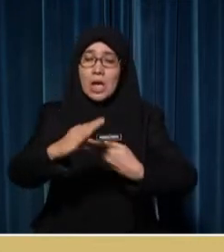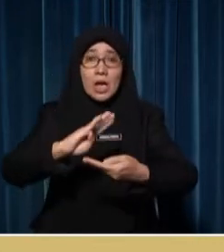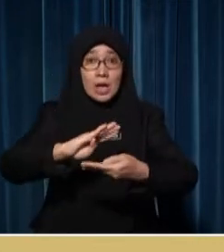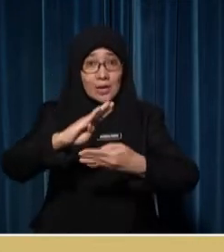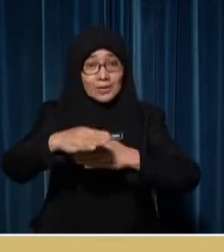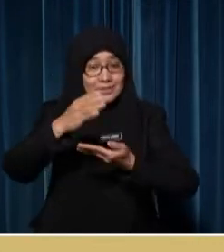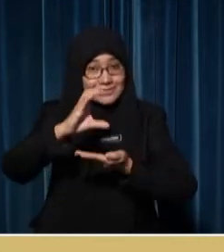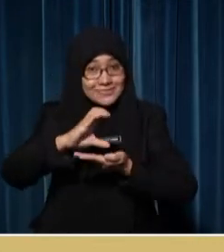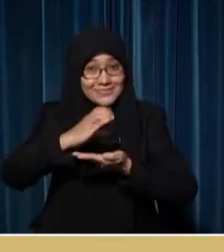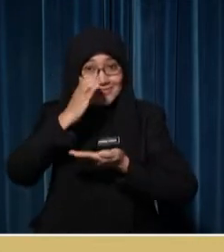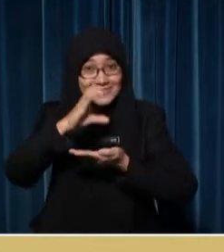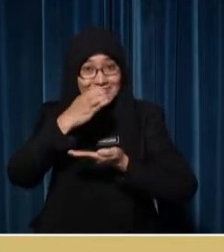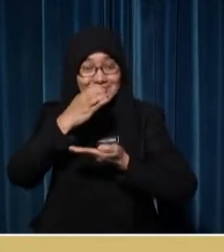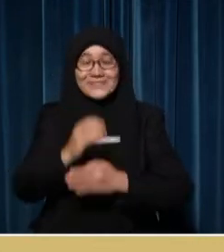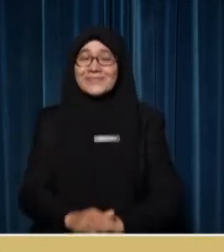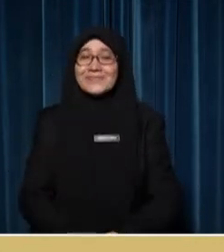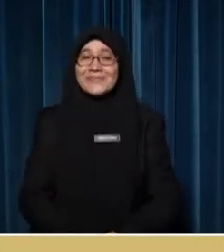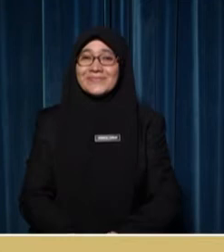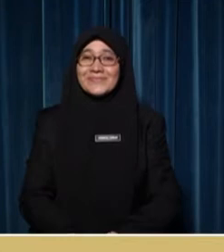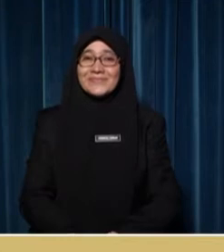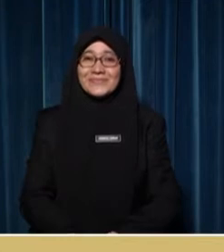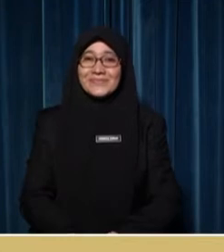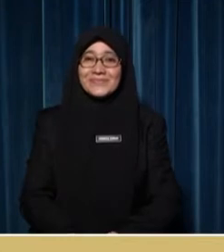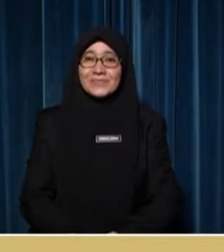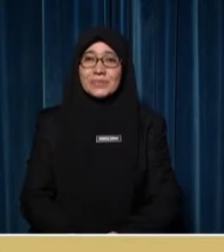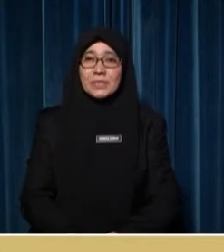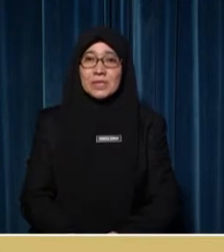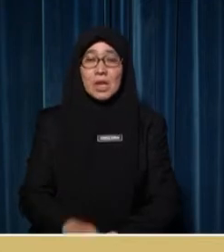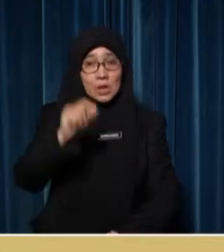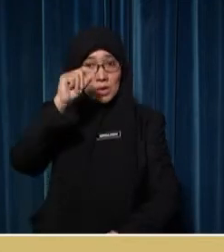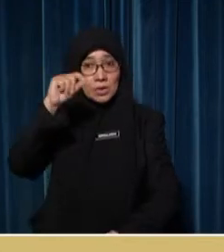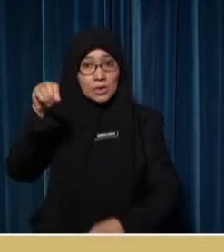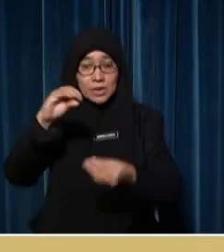cereals. Let's write the number 5.